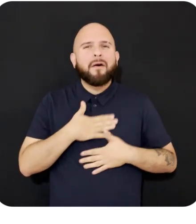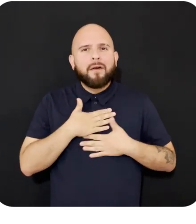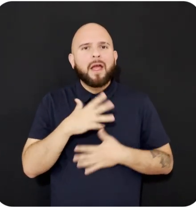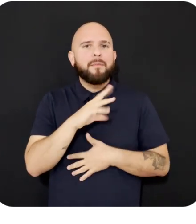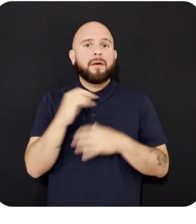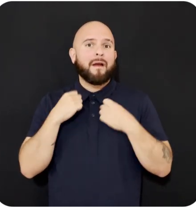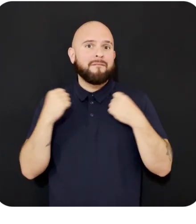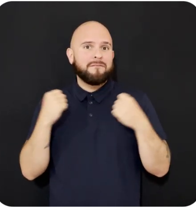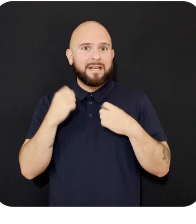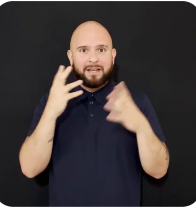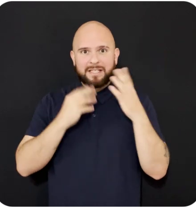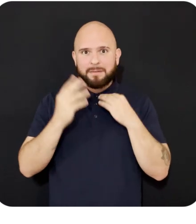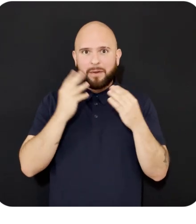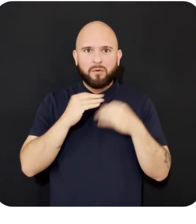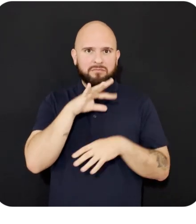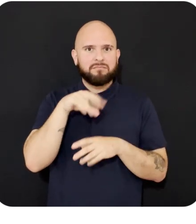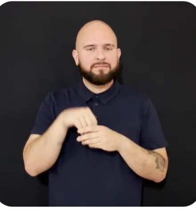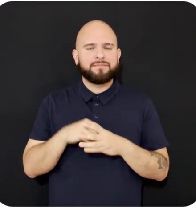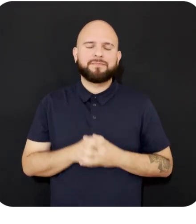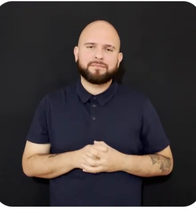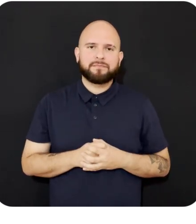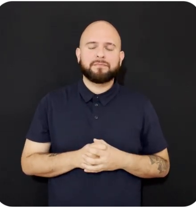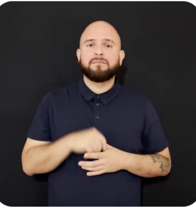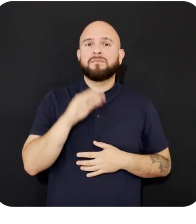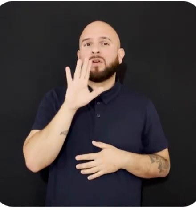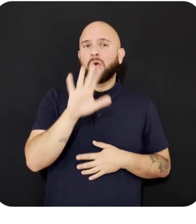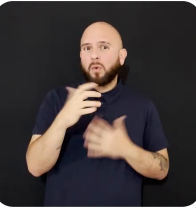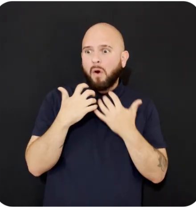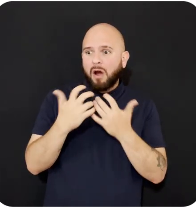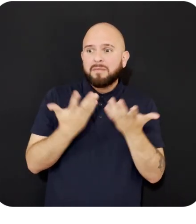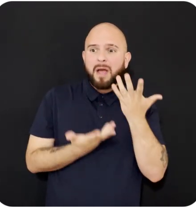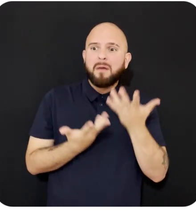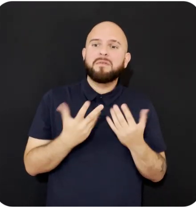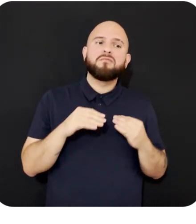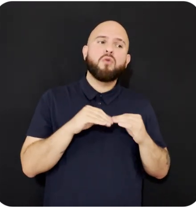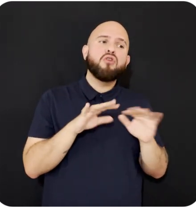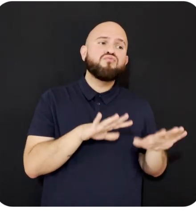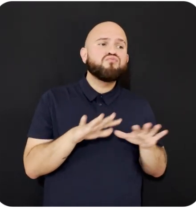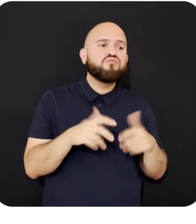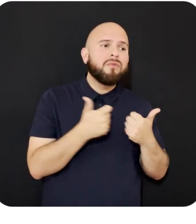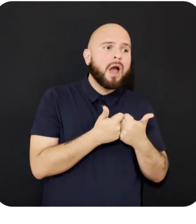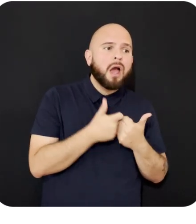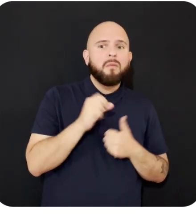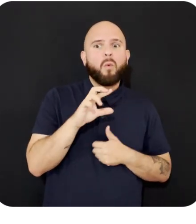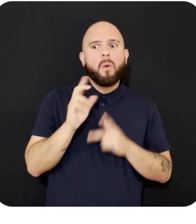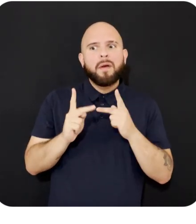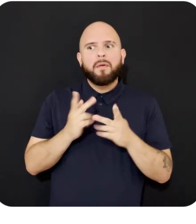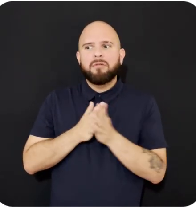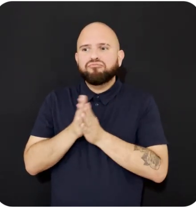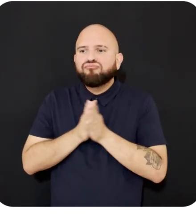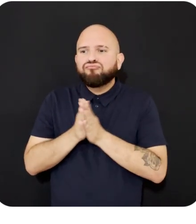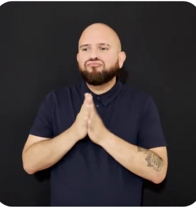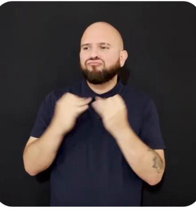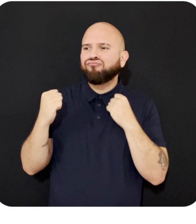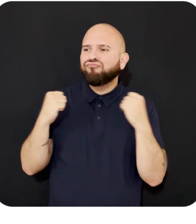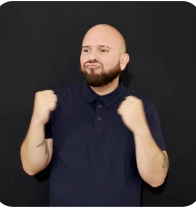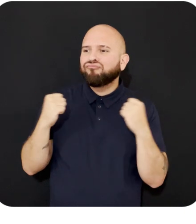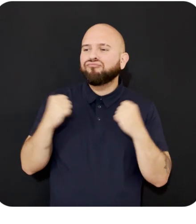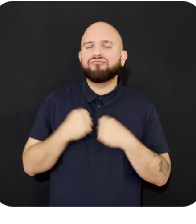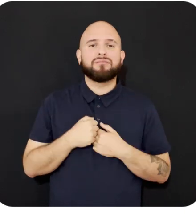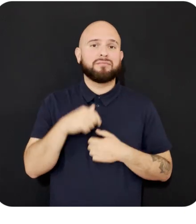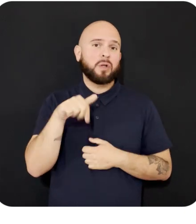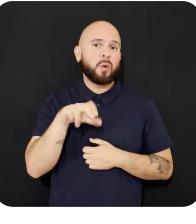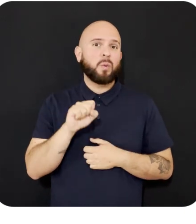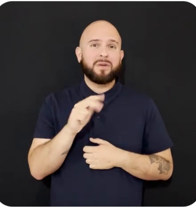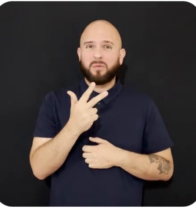fitness experiences. Whether your app's audience is casual gamers or fitness and wellness enthusiasts, the Quest